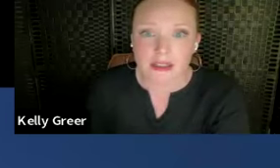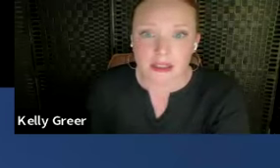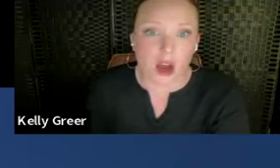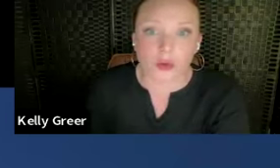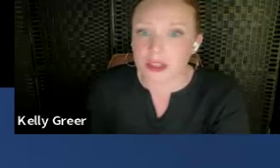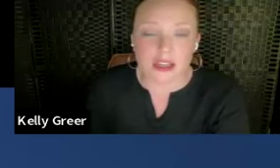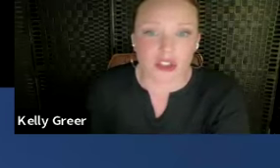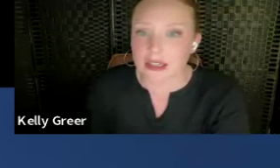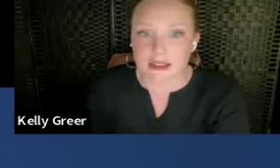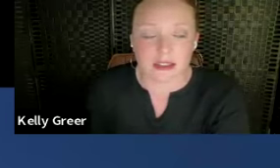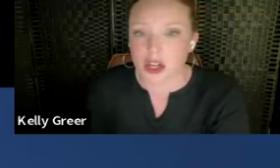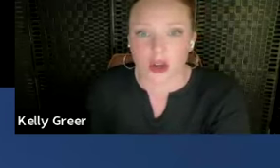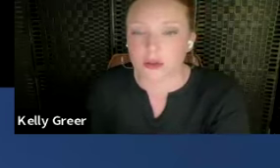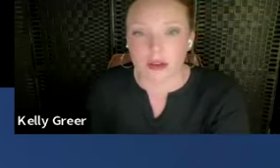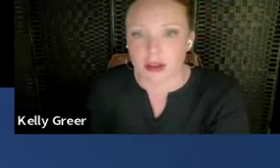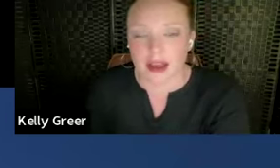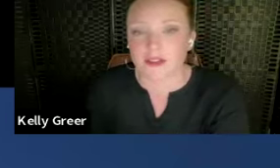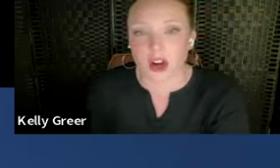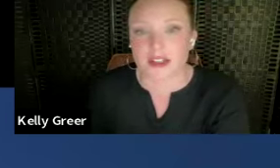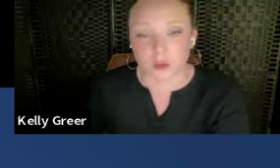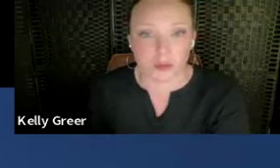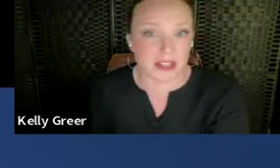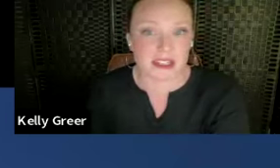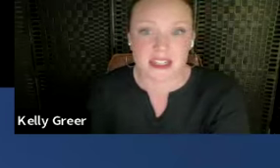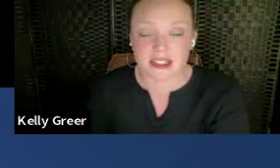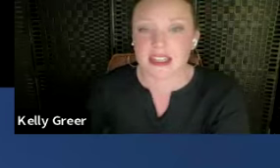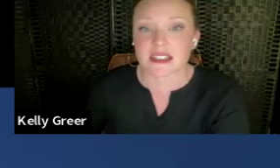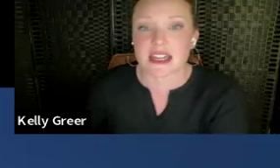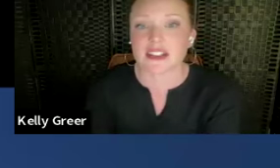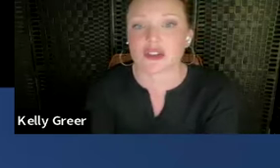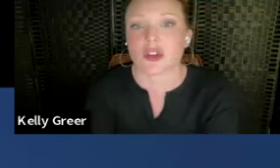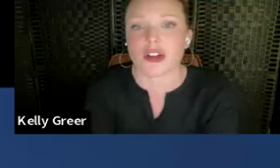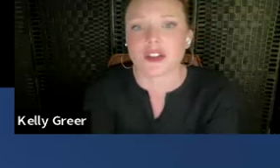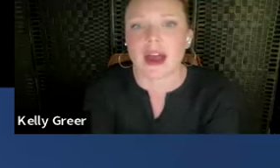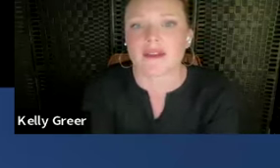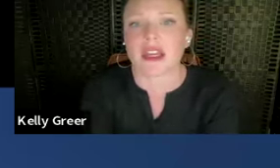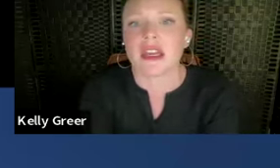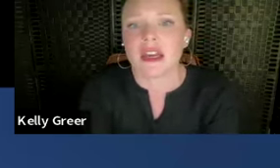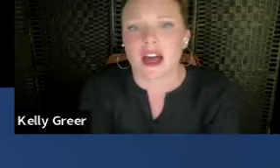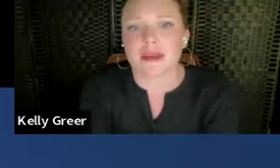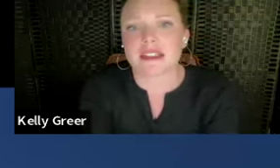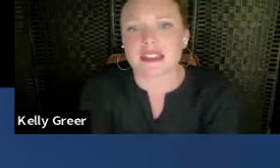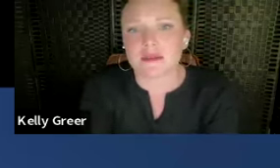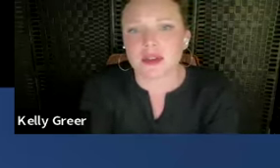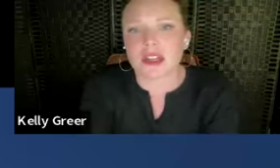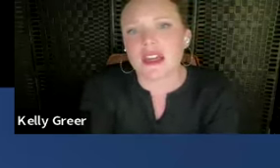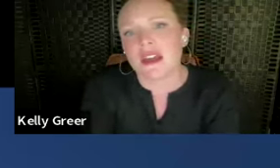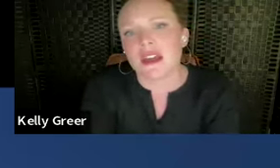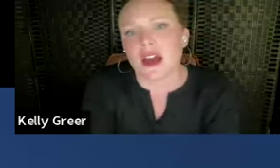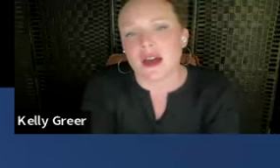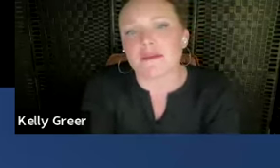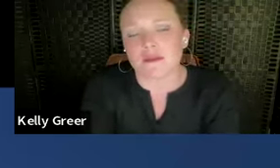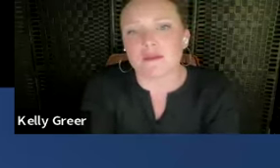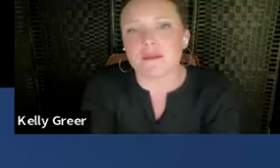law. Not only just, you know, as far as in the DC, it's a national law. So having